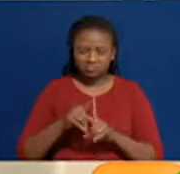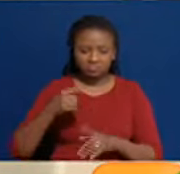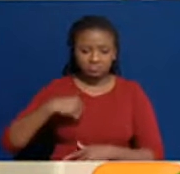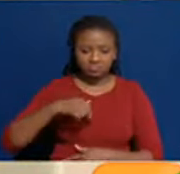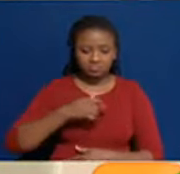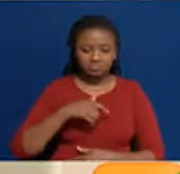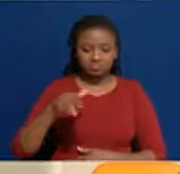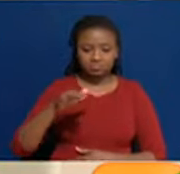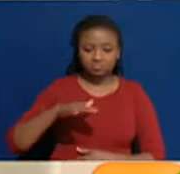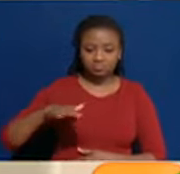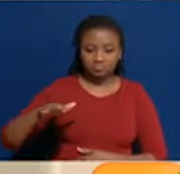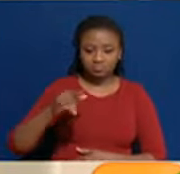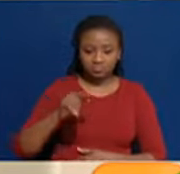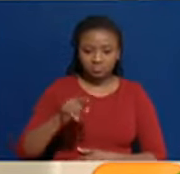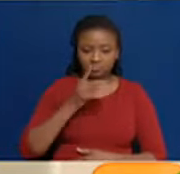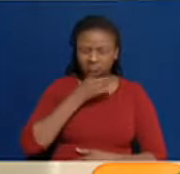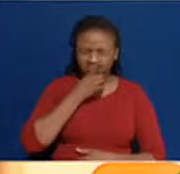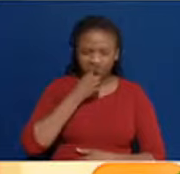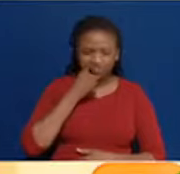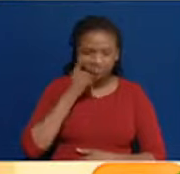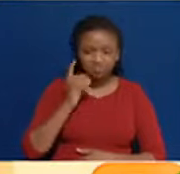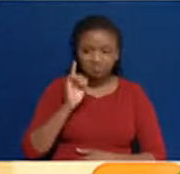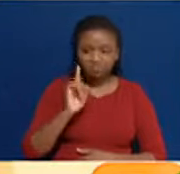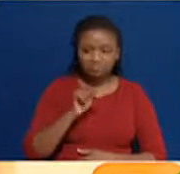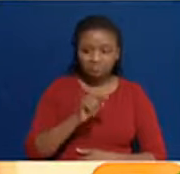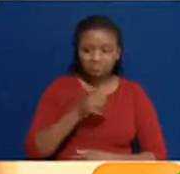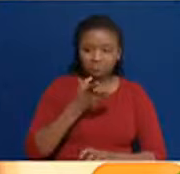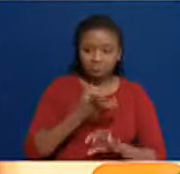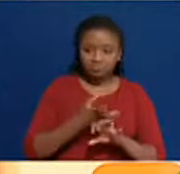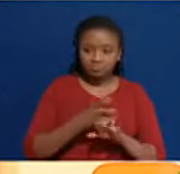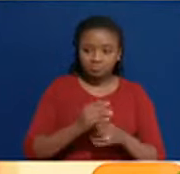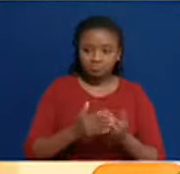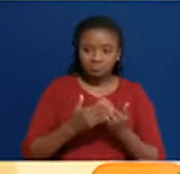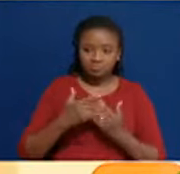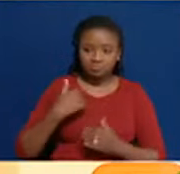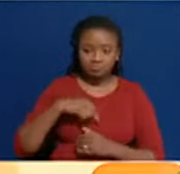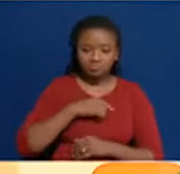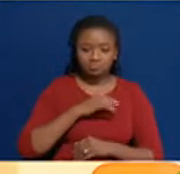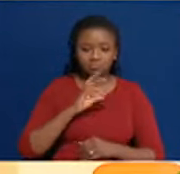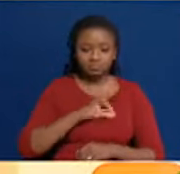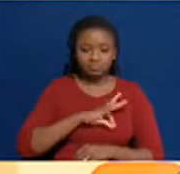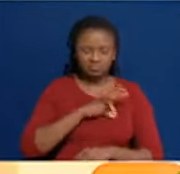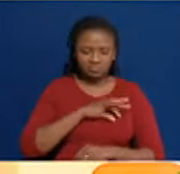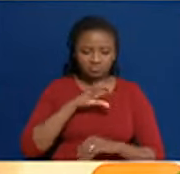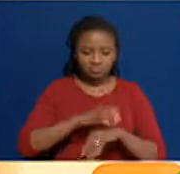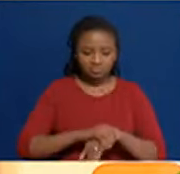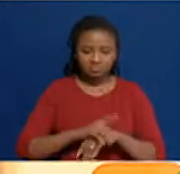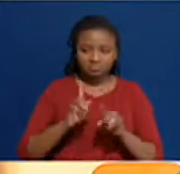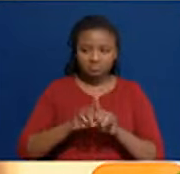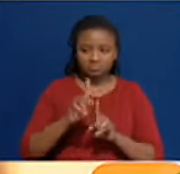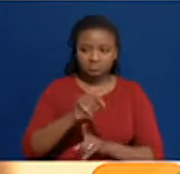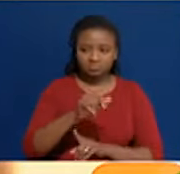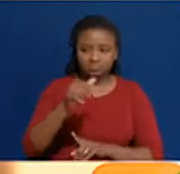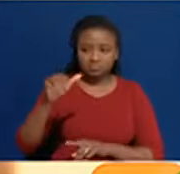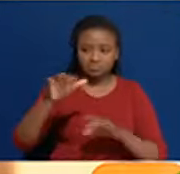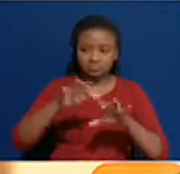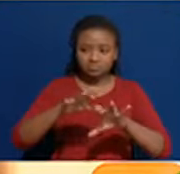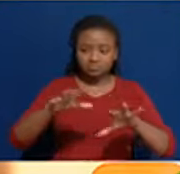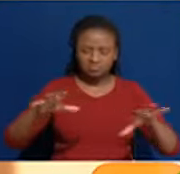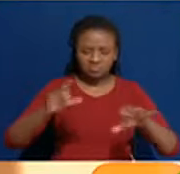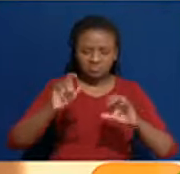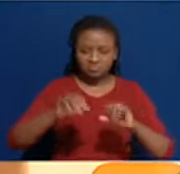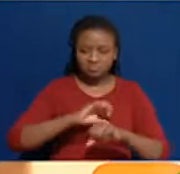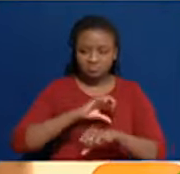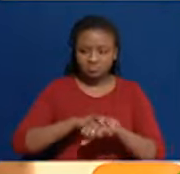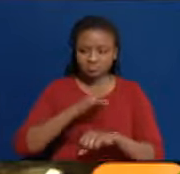area, haya madini ndio yatatufanikisha. Tunatazamia kupata soko kutoka kote ulimwenguni kwa sababu tuko na